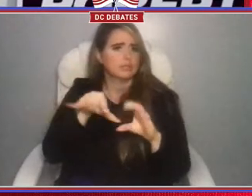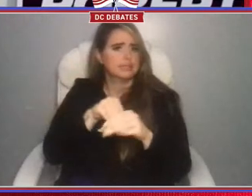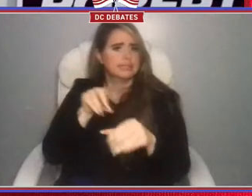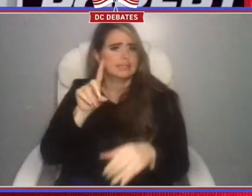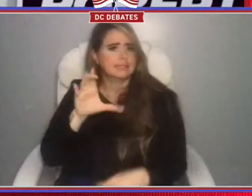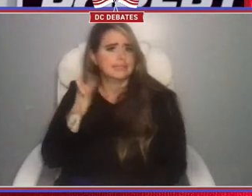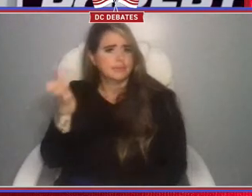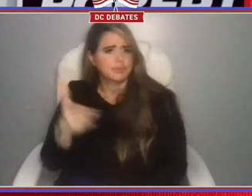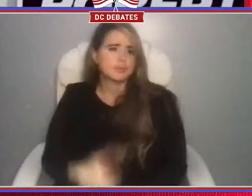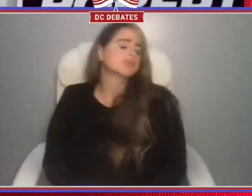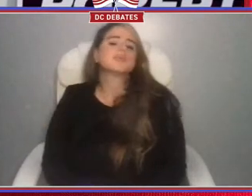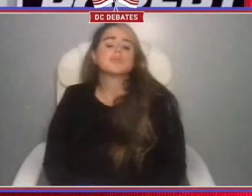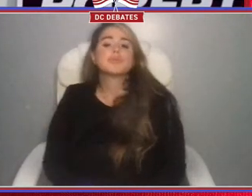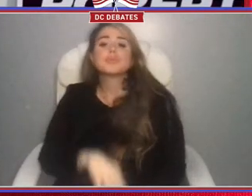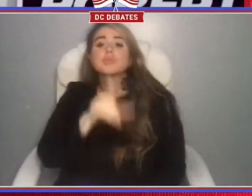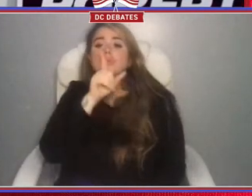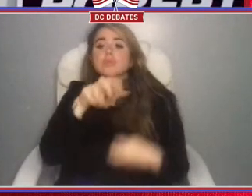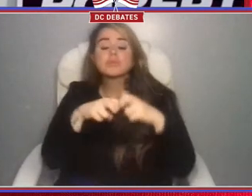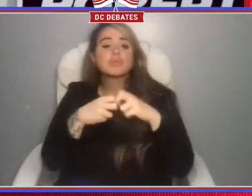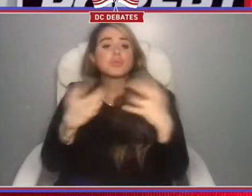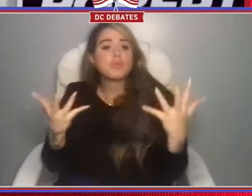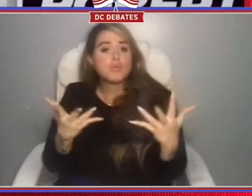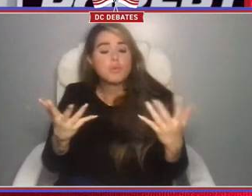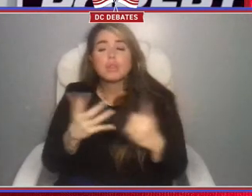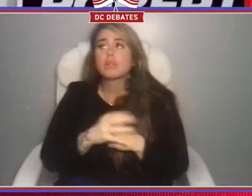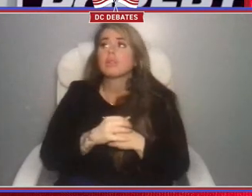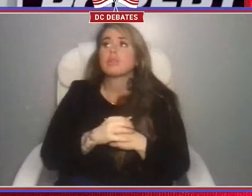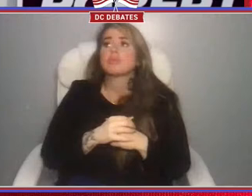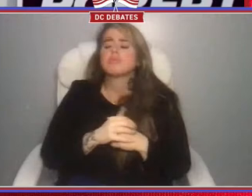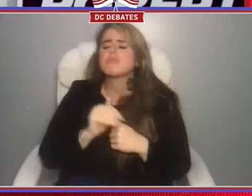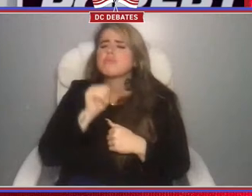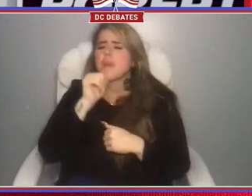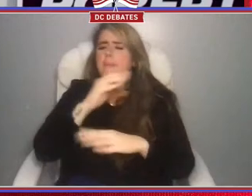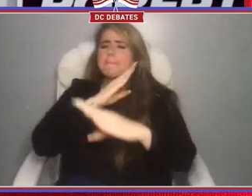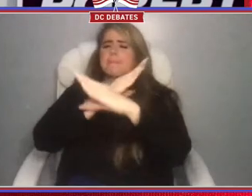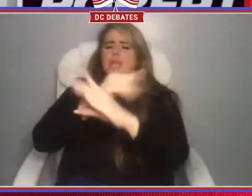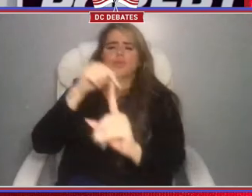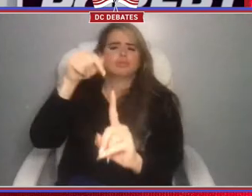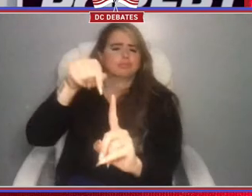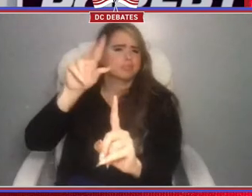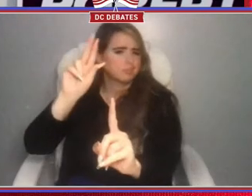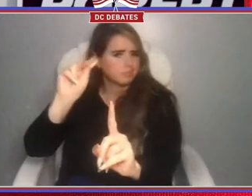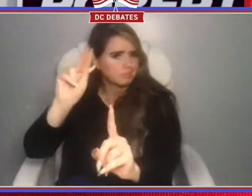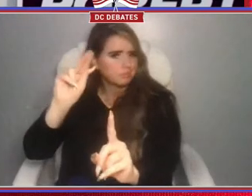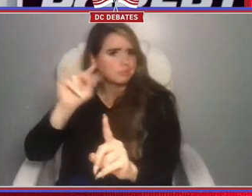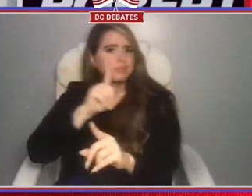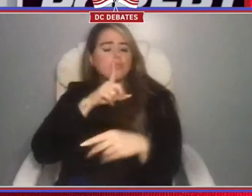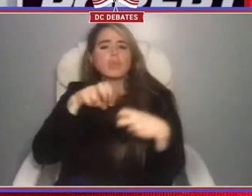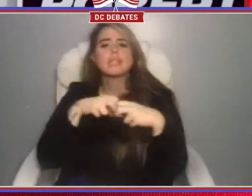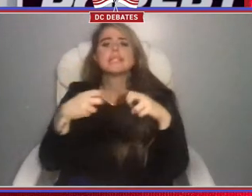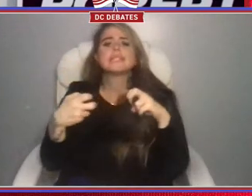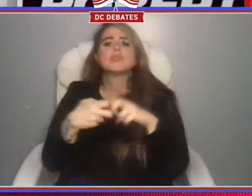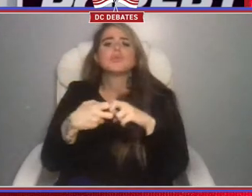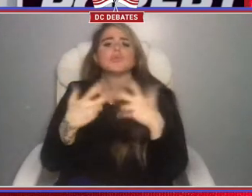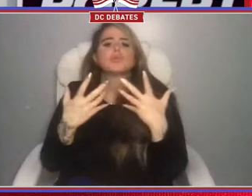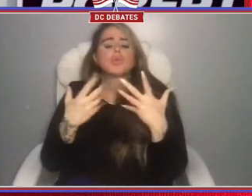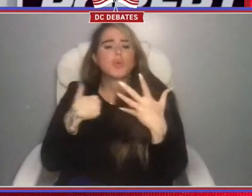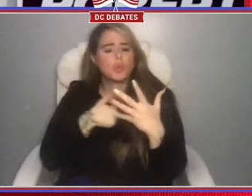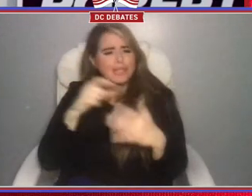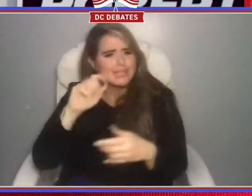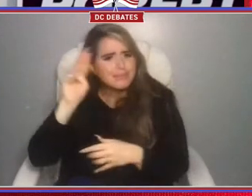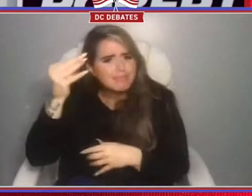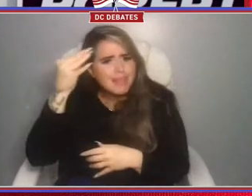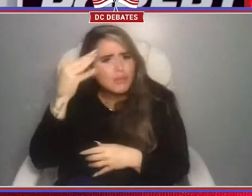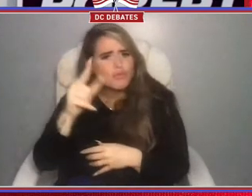The issue is less one of barriers. The issue is needing a mayor who is going to stand